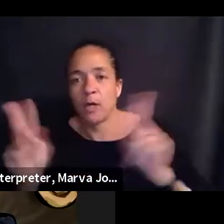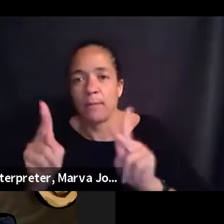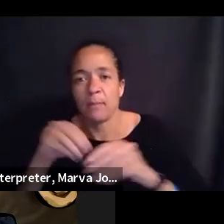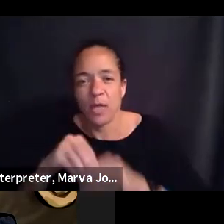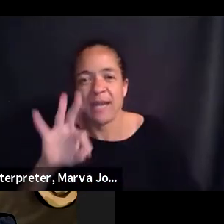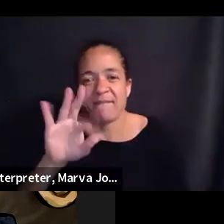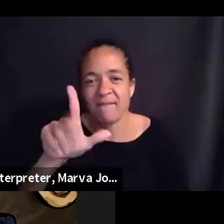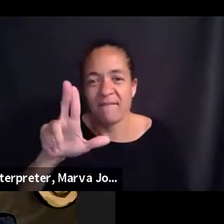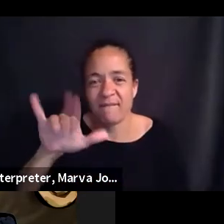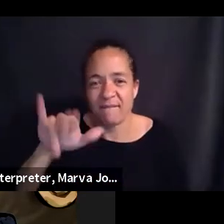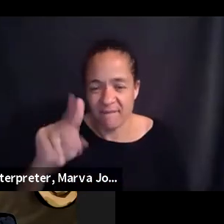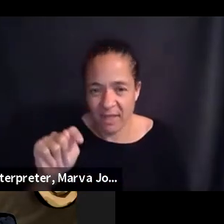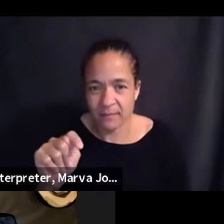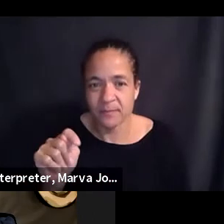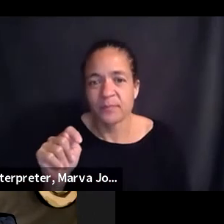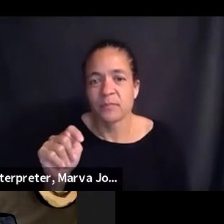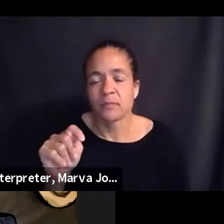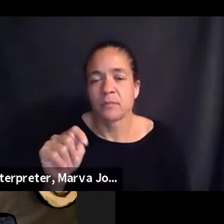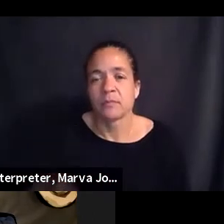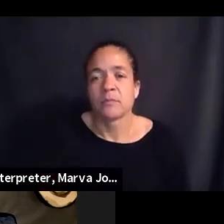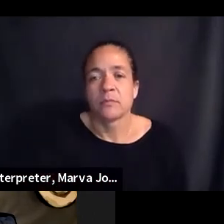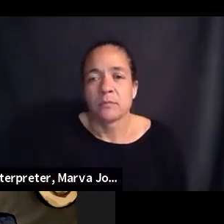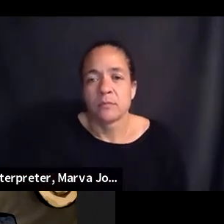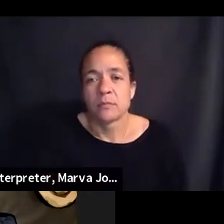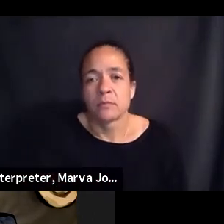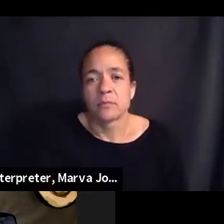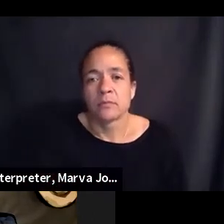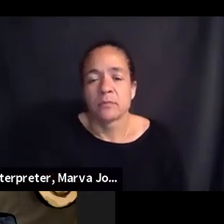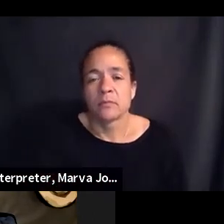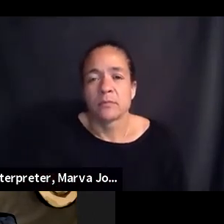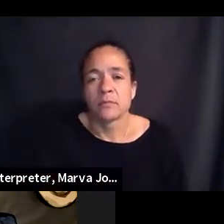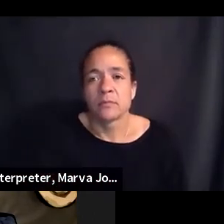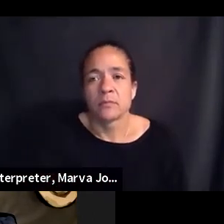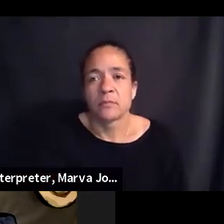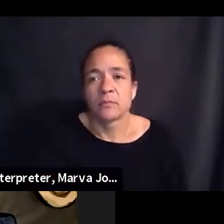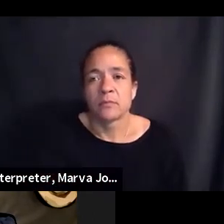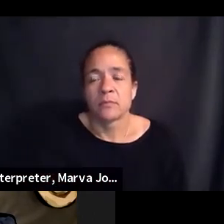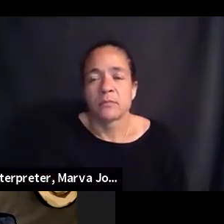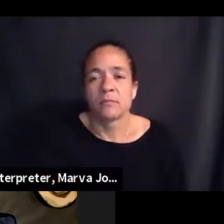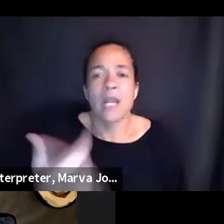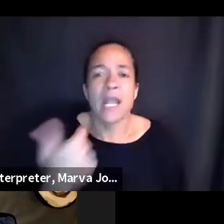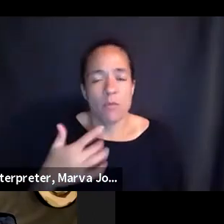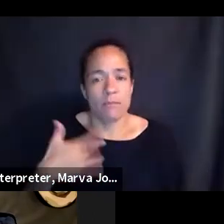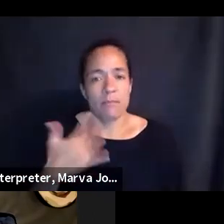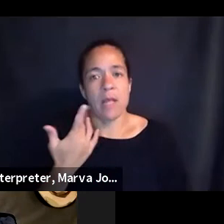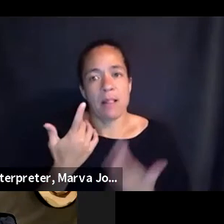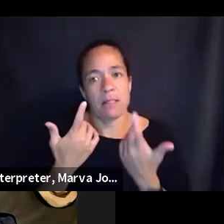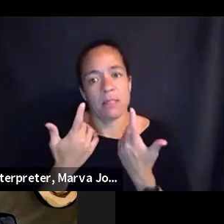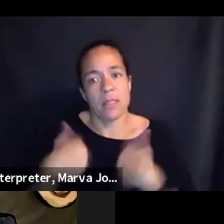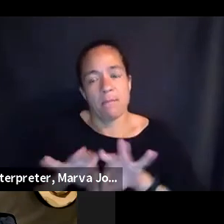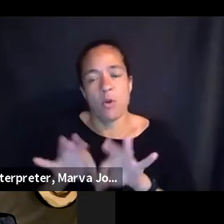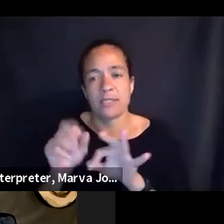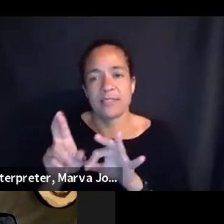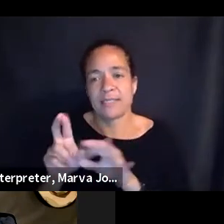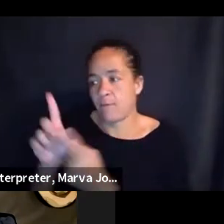Flint. And we have a better sense of the importance of having that one-on-one relationship and